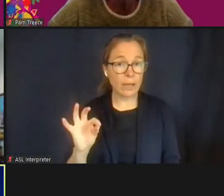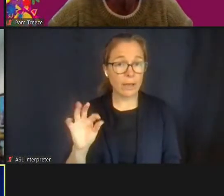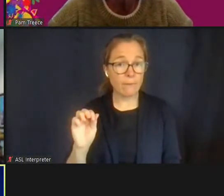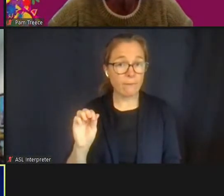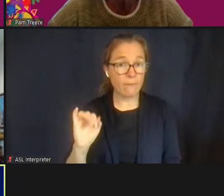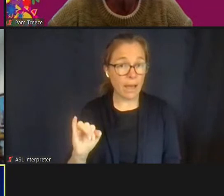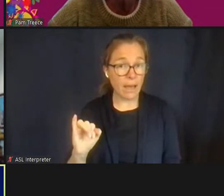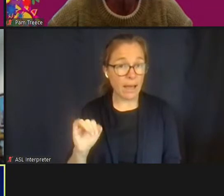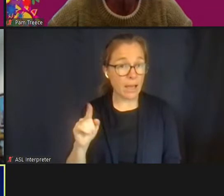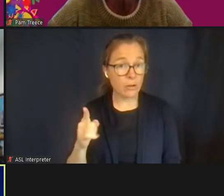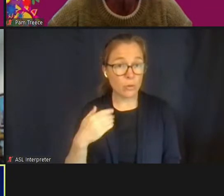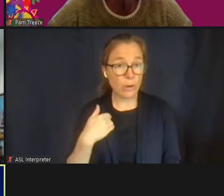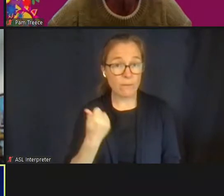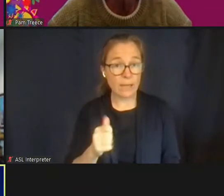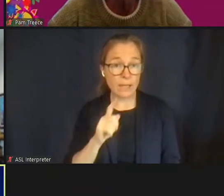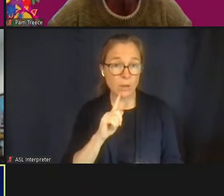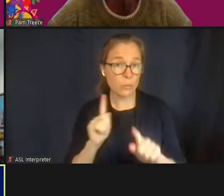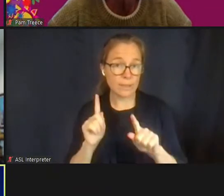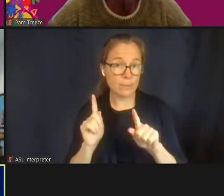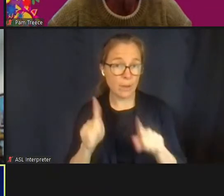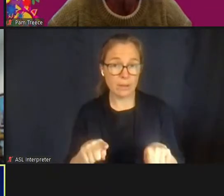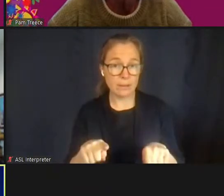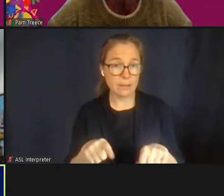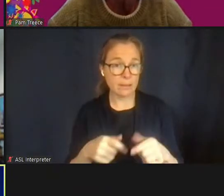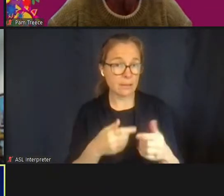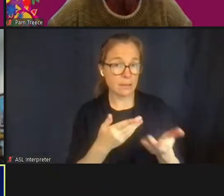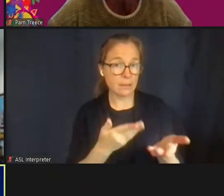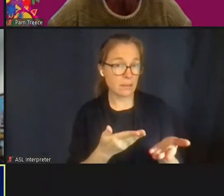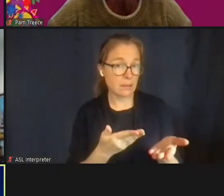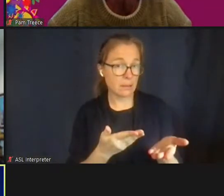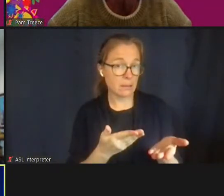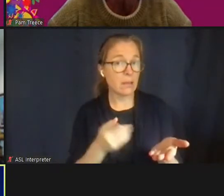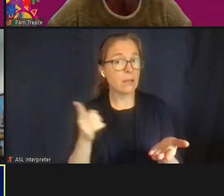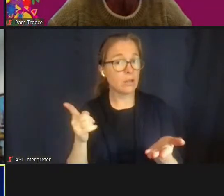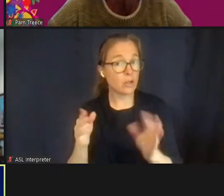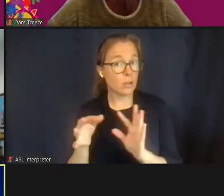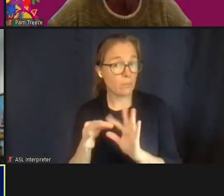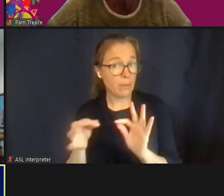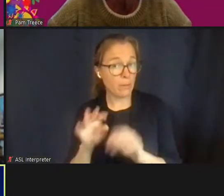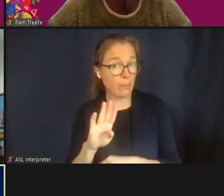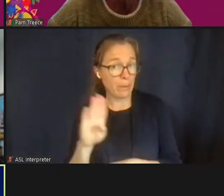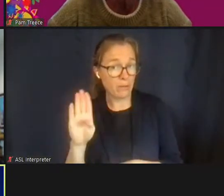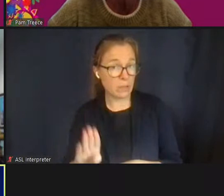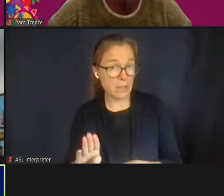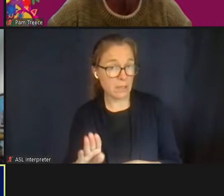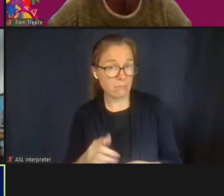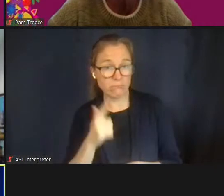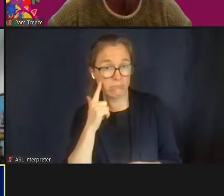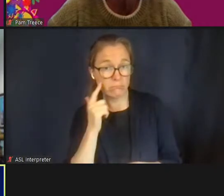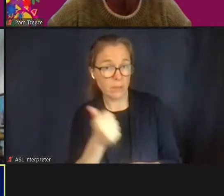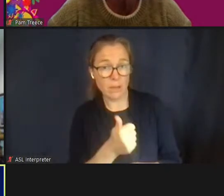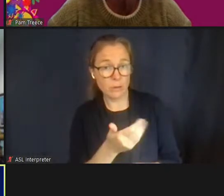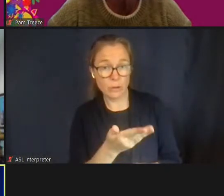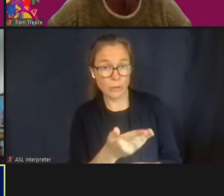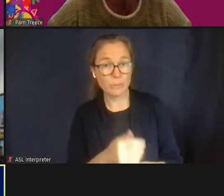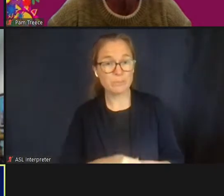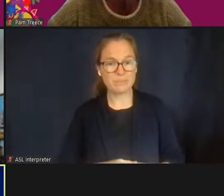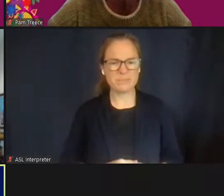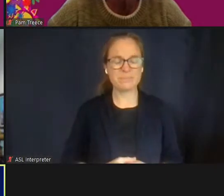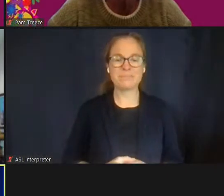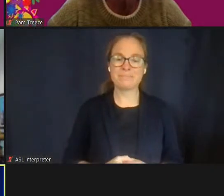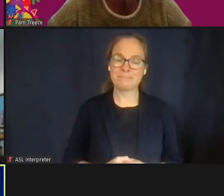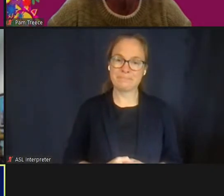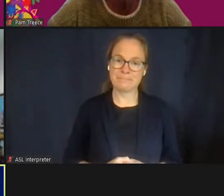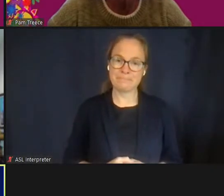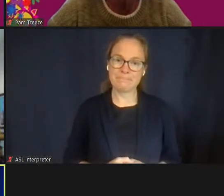any response there, given the reference to Beaverton, but knowing full well that there's